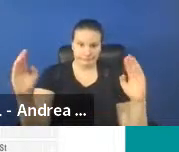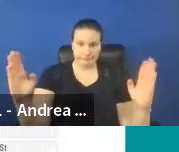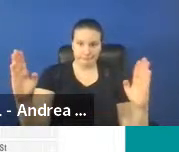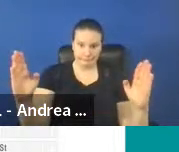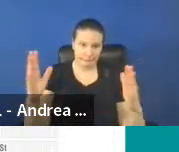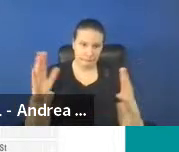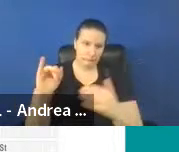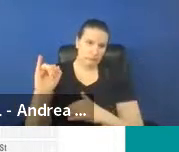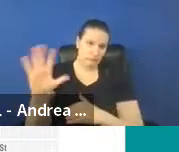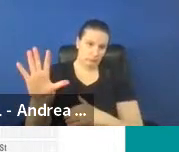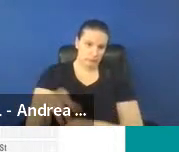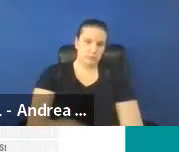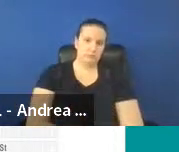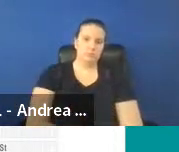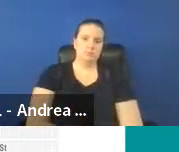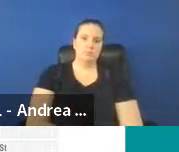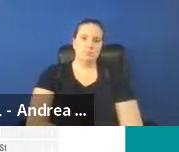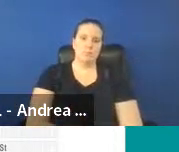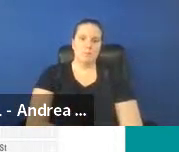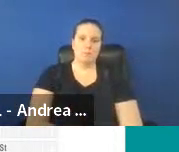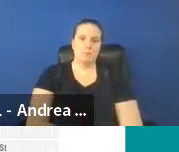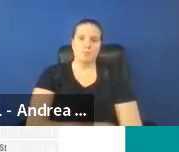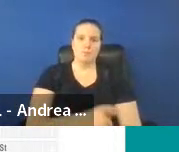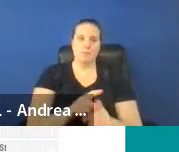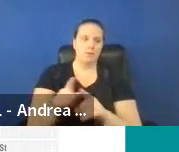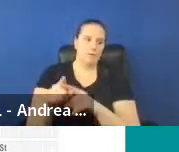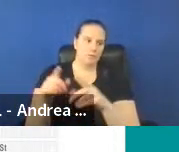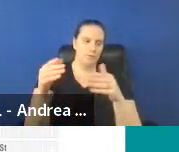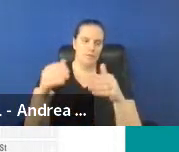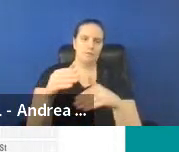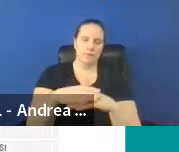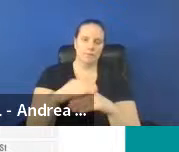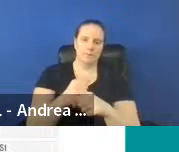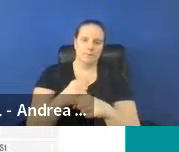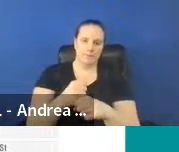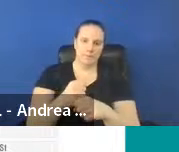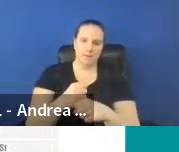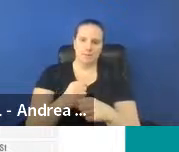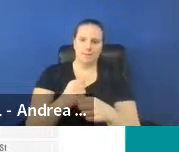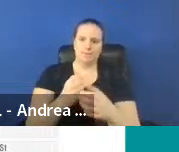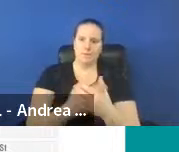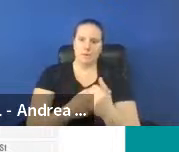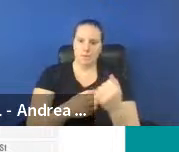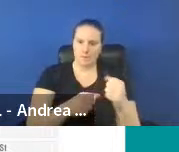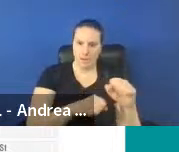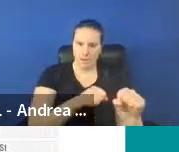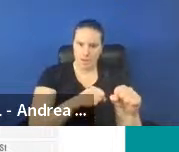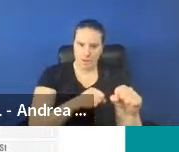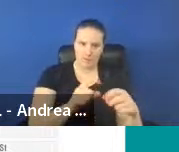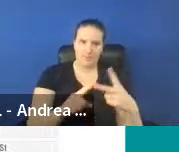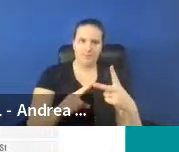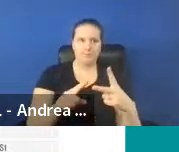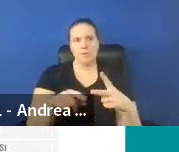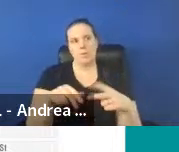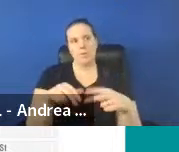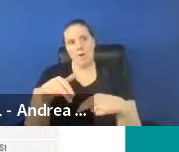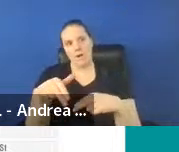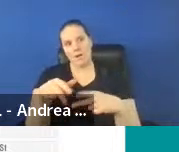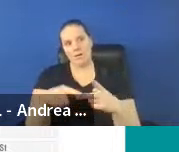the interstate. We're also focused on creating both bike, walk,